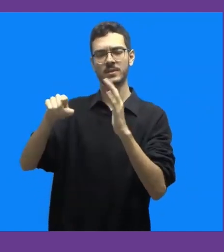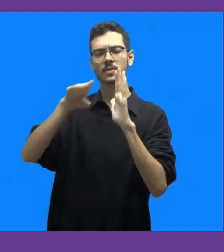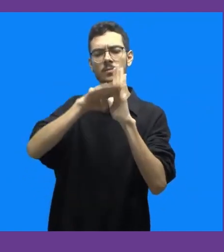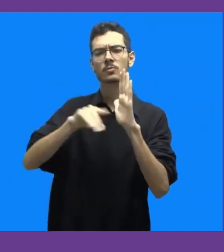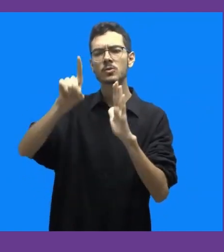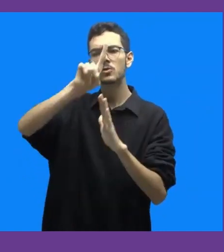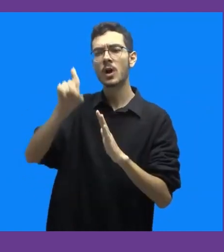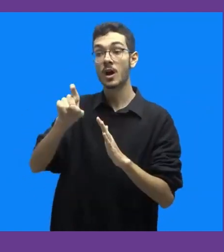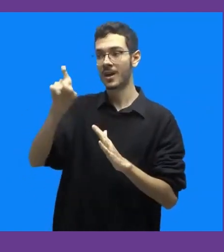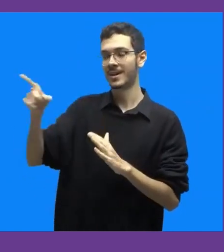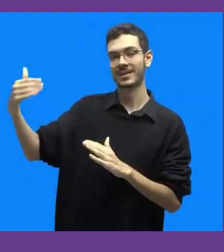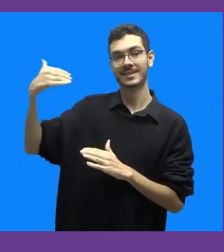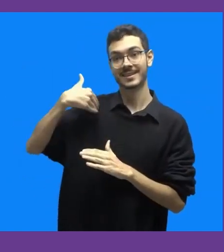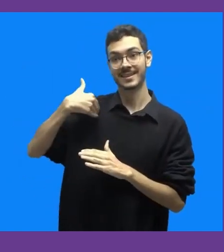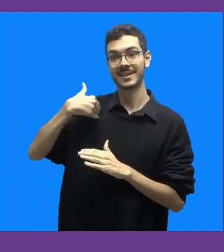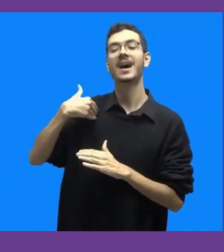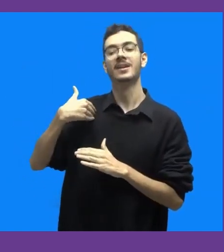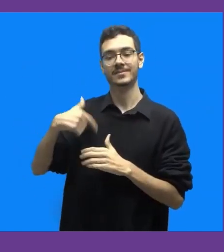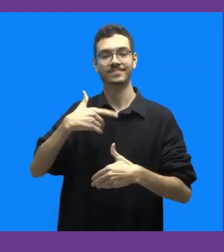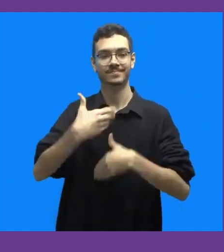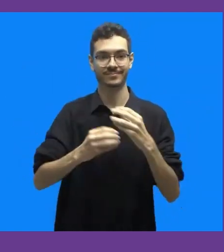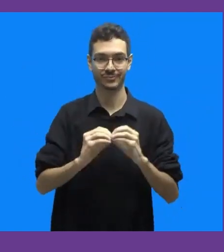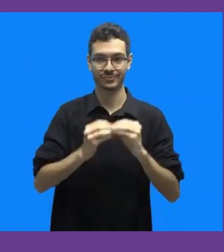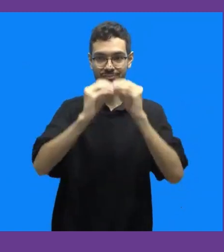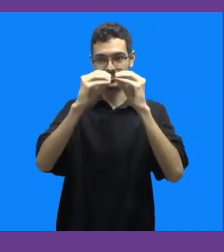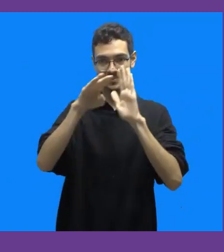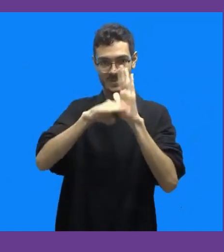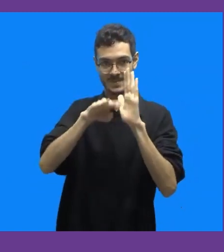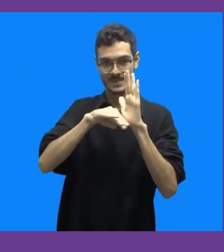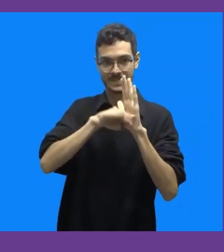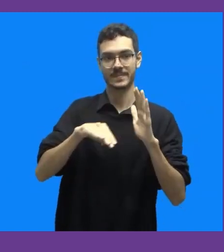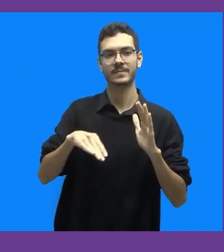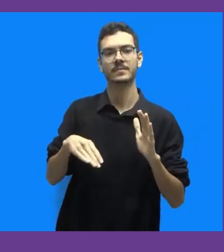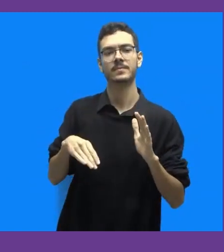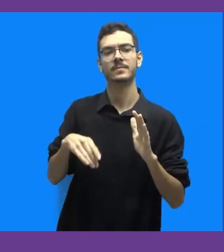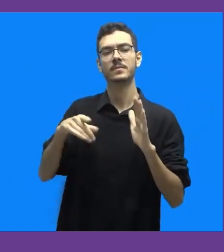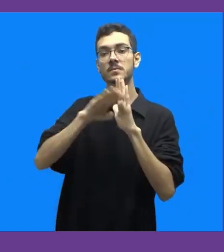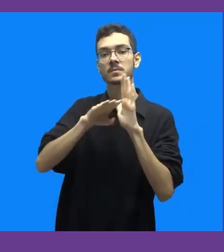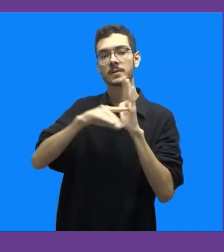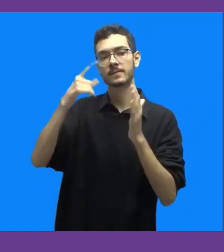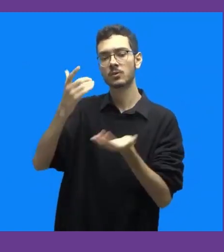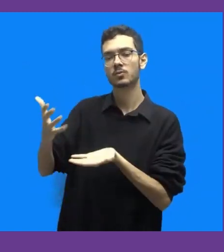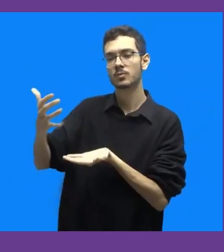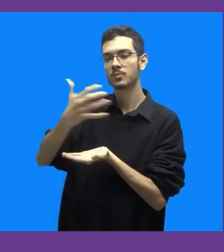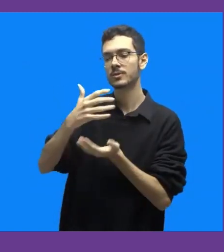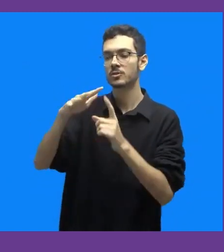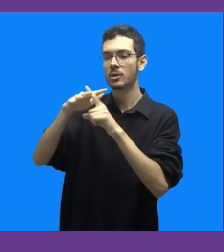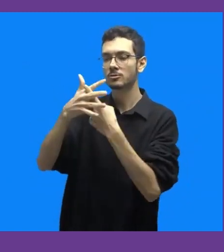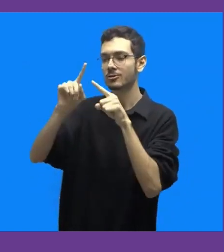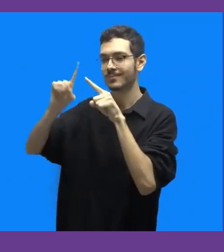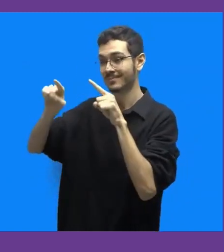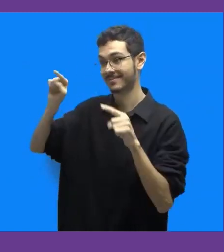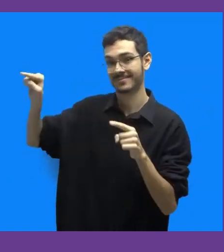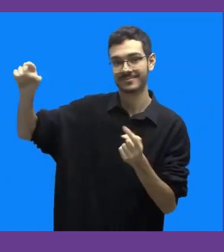was an issue after the study, we in Fundación Once we created a program of scholarships to